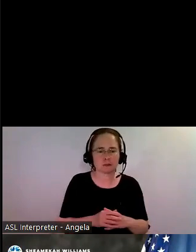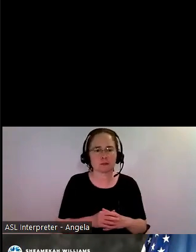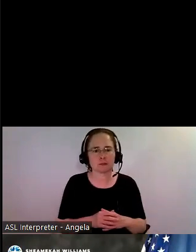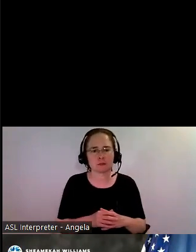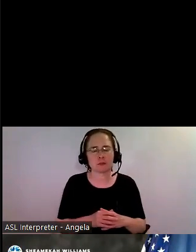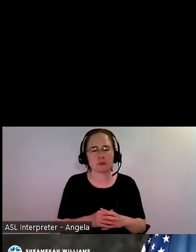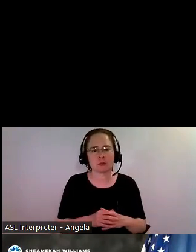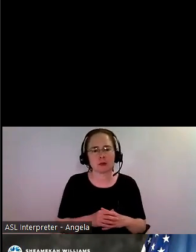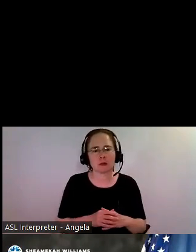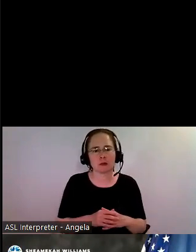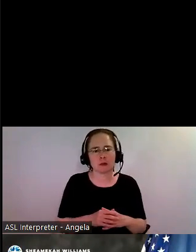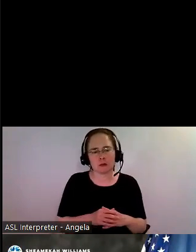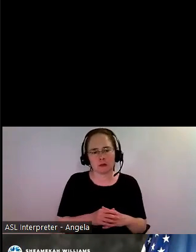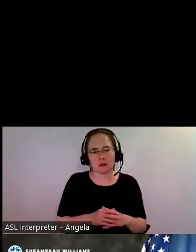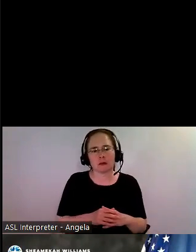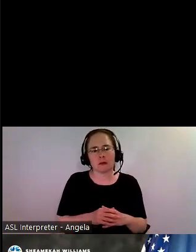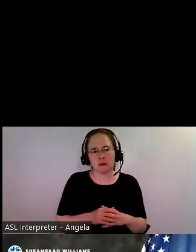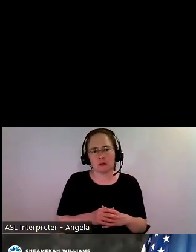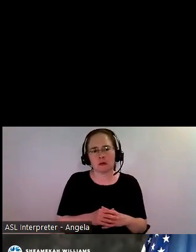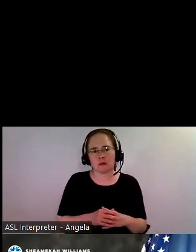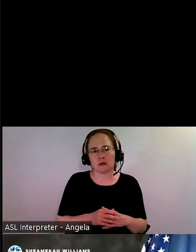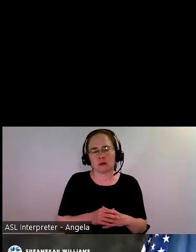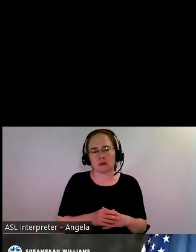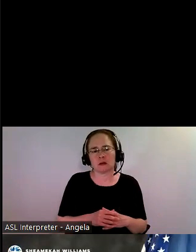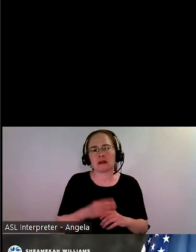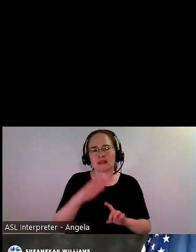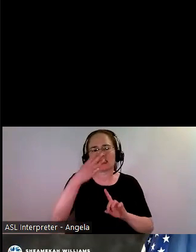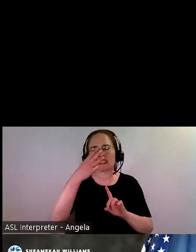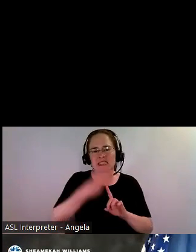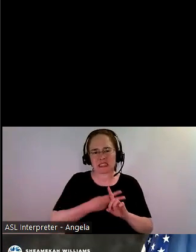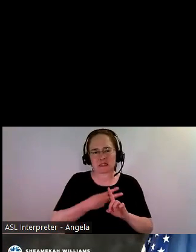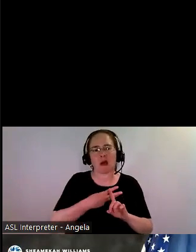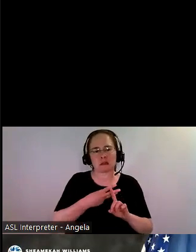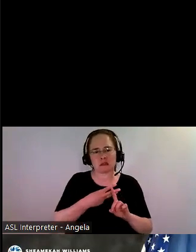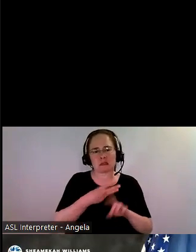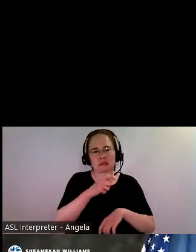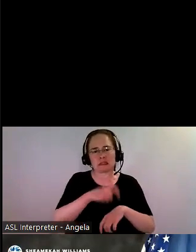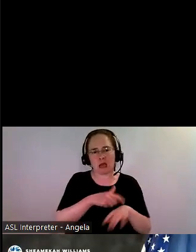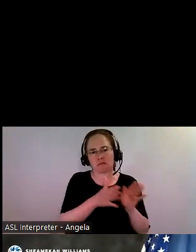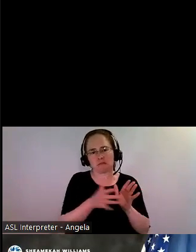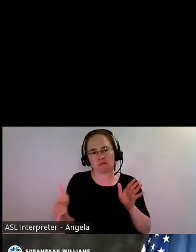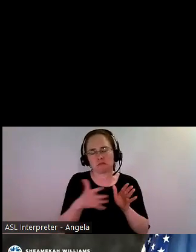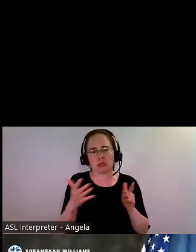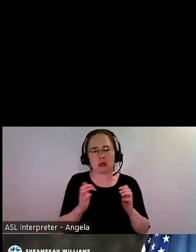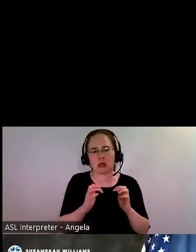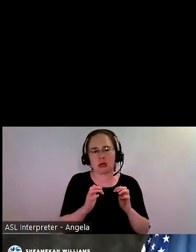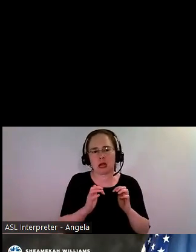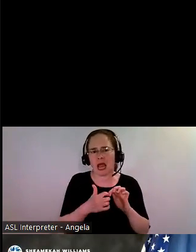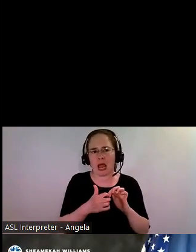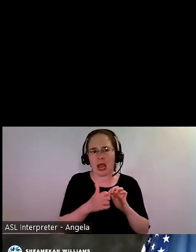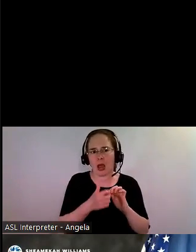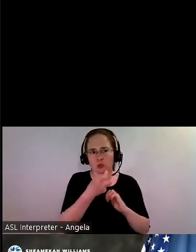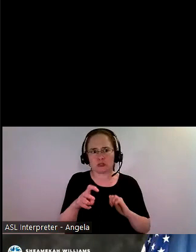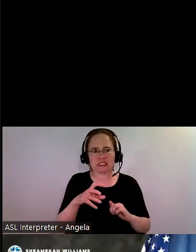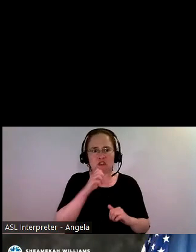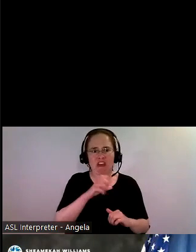how, again, within that 6 months COVID process, how our transition age youth, how they done through COVID and what those call